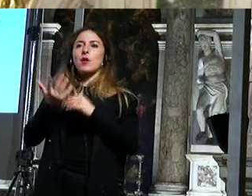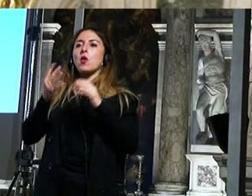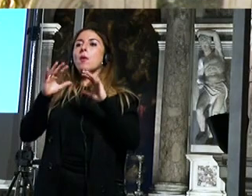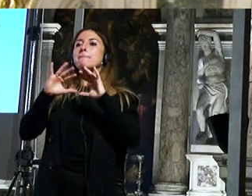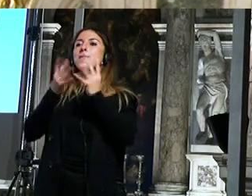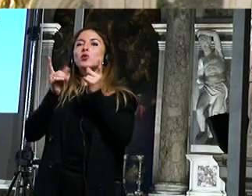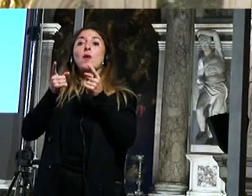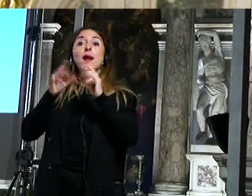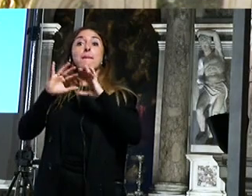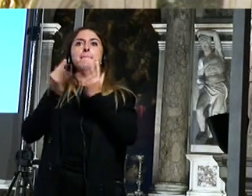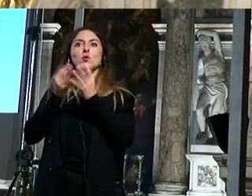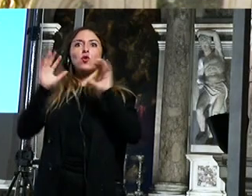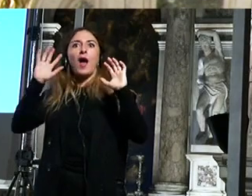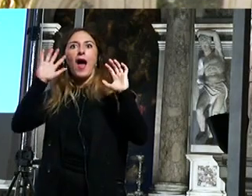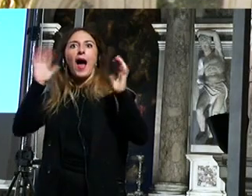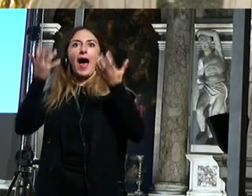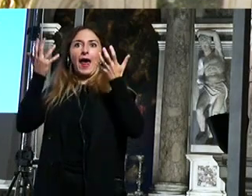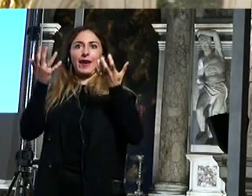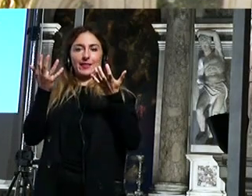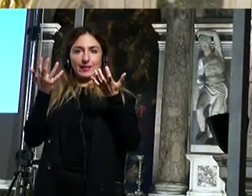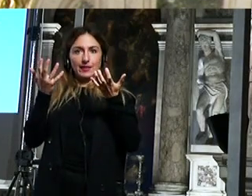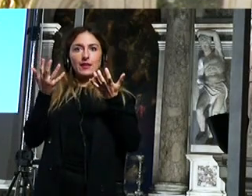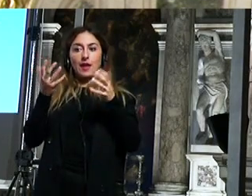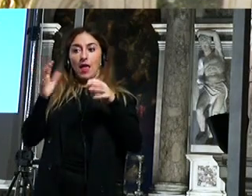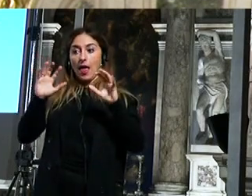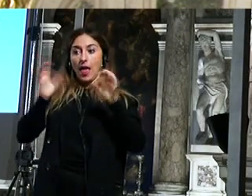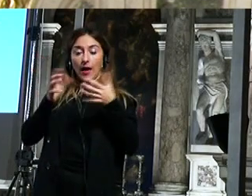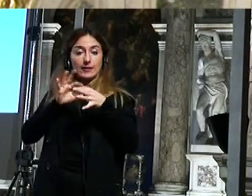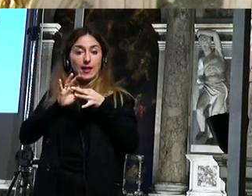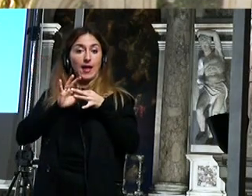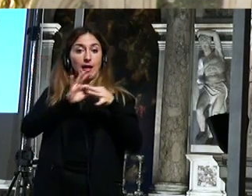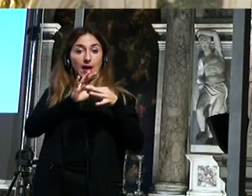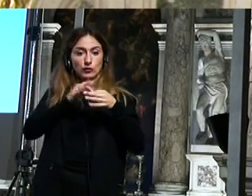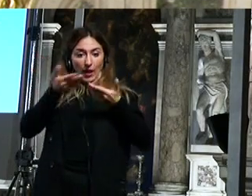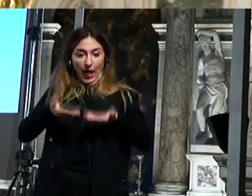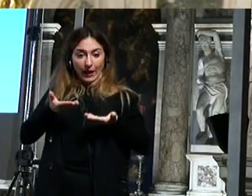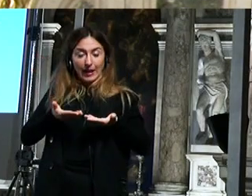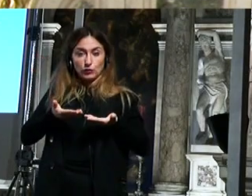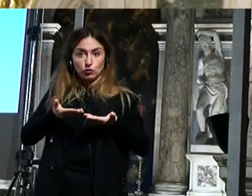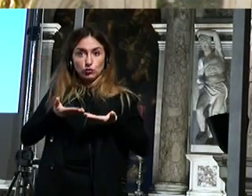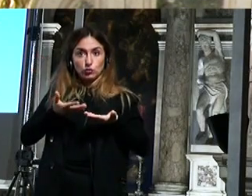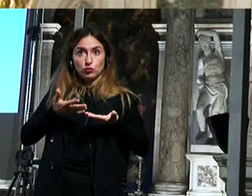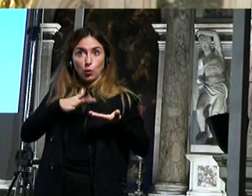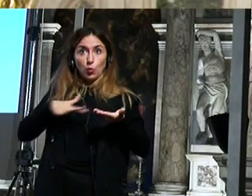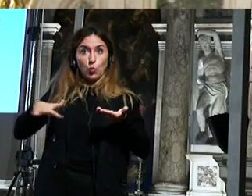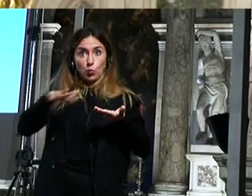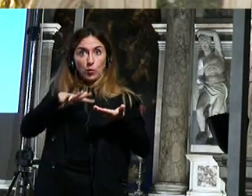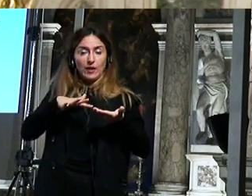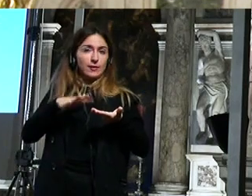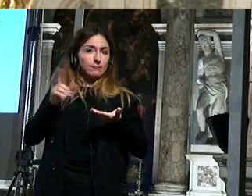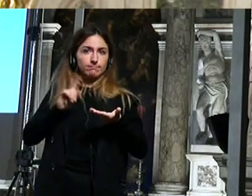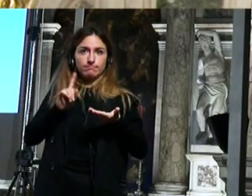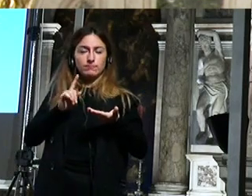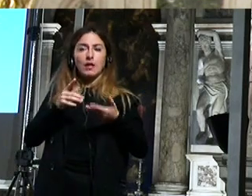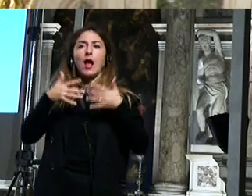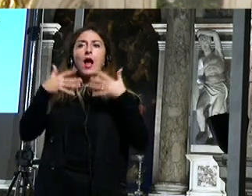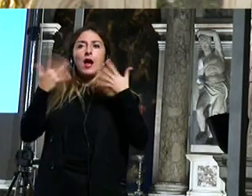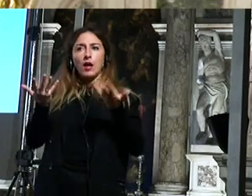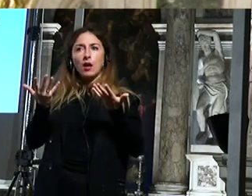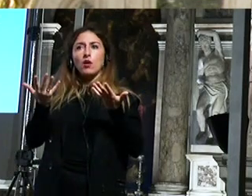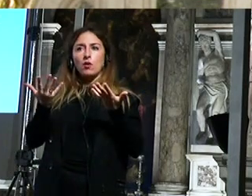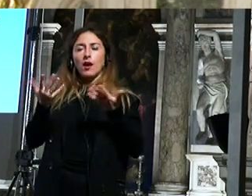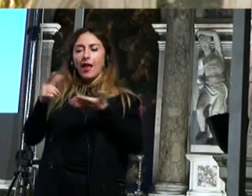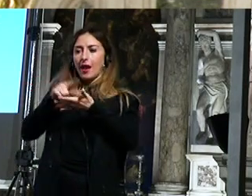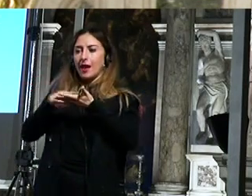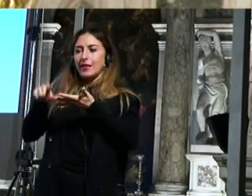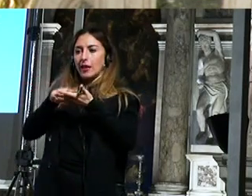do we begin to feel this sense of that other world of literature, which is not here, but sheds light on here? And we go there